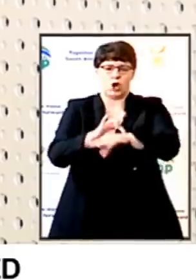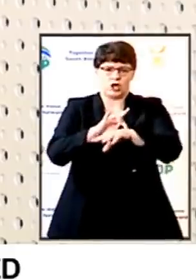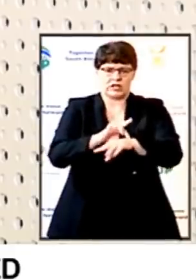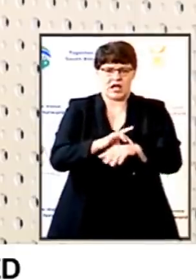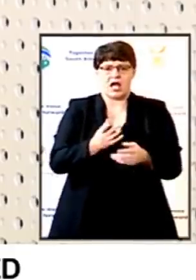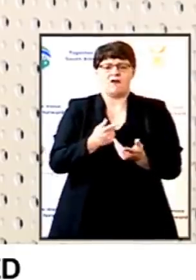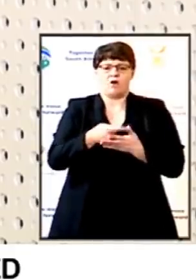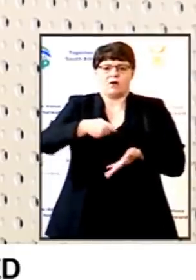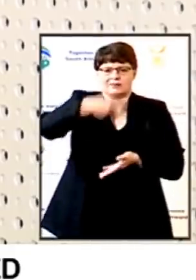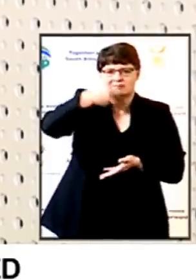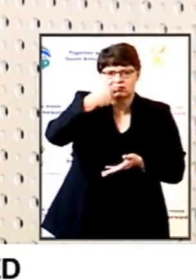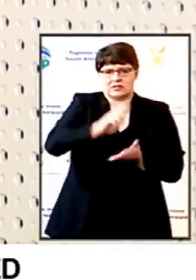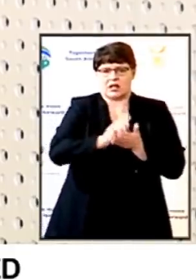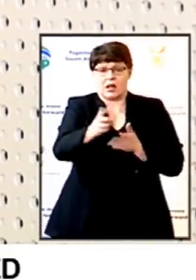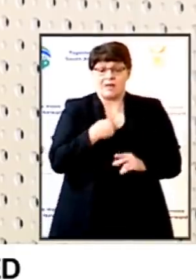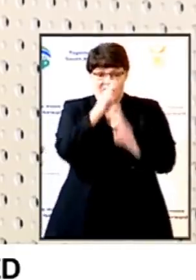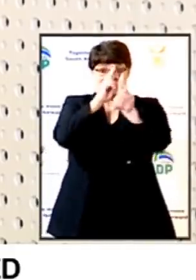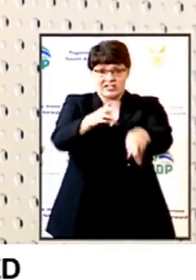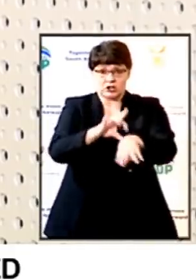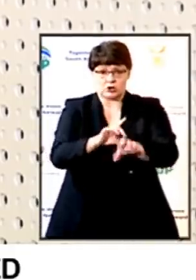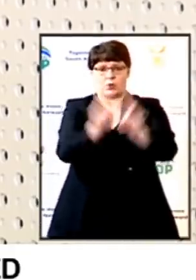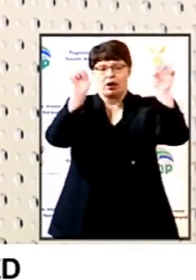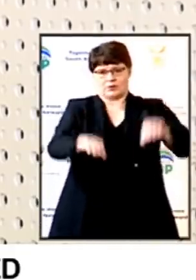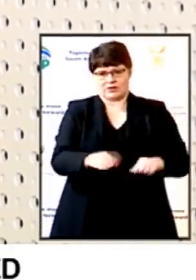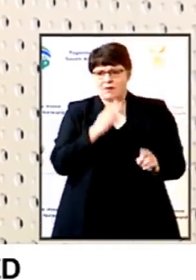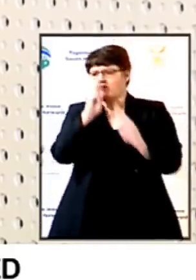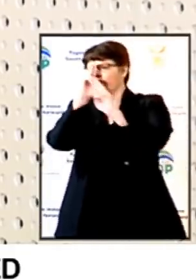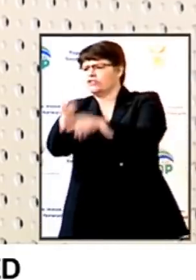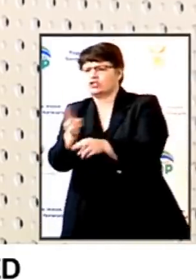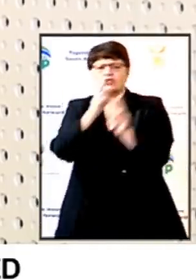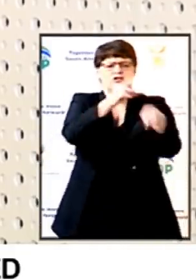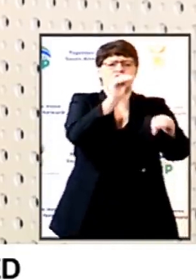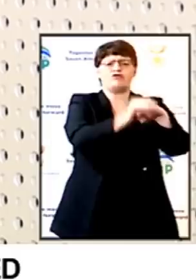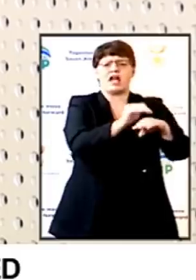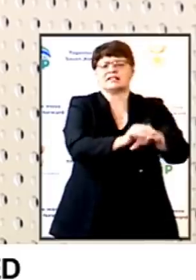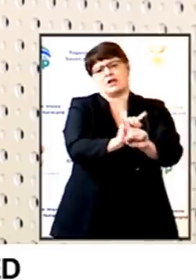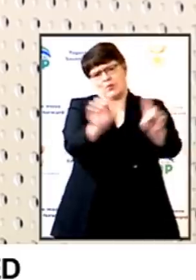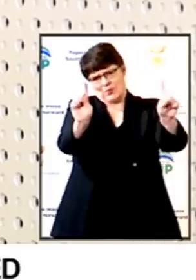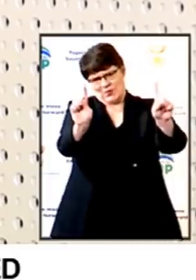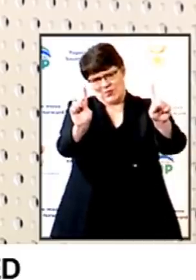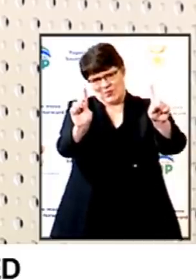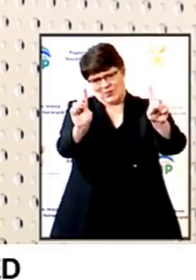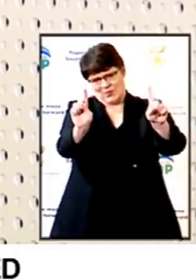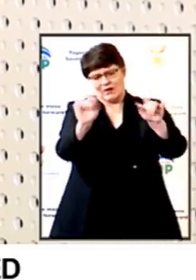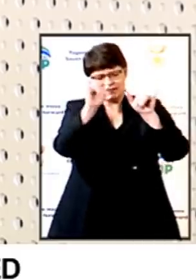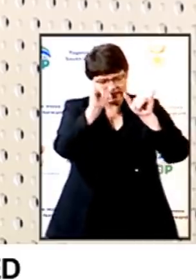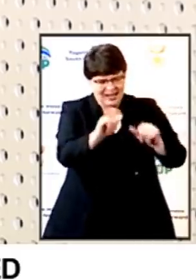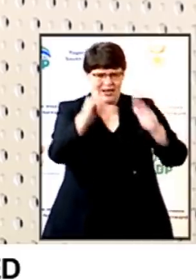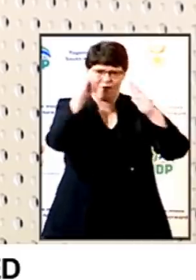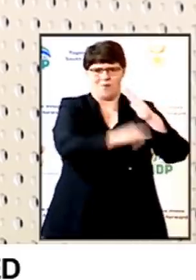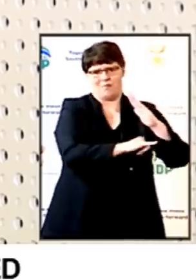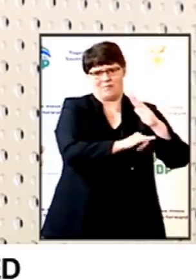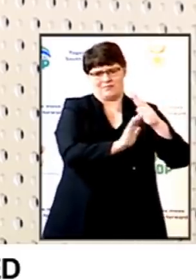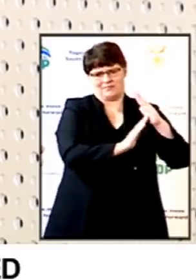returning. Visiting is still not allowed. You can not visit your friends, visit